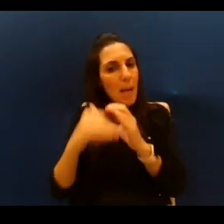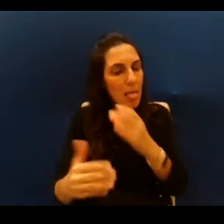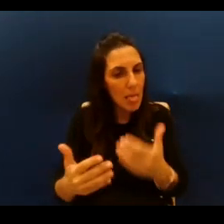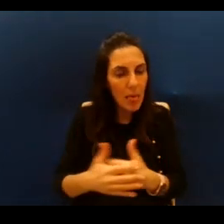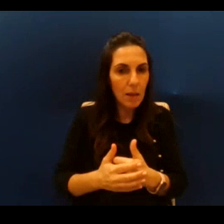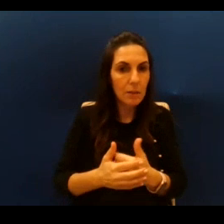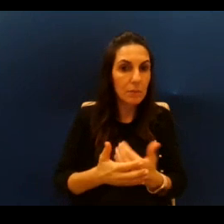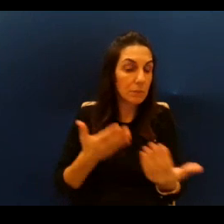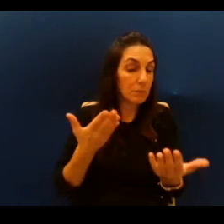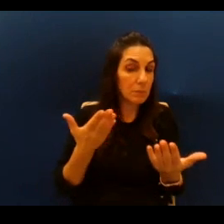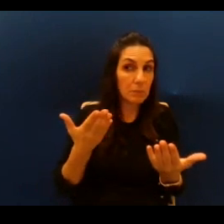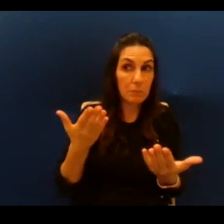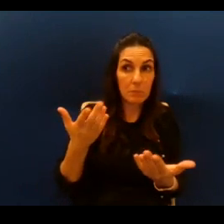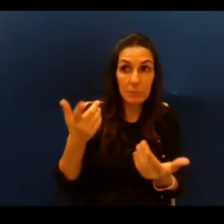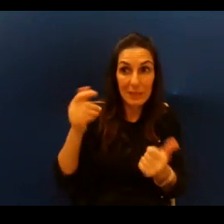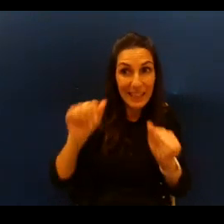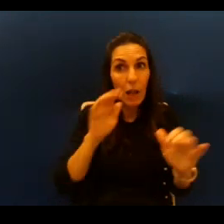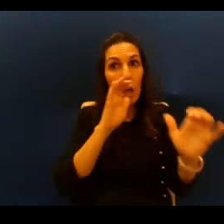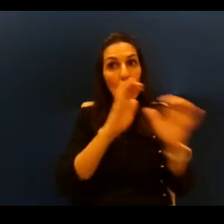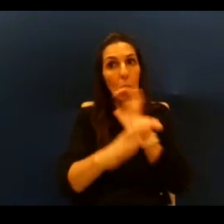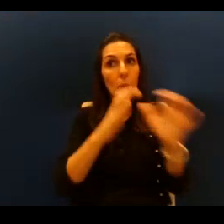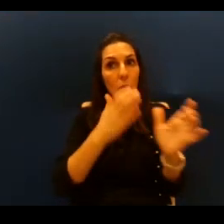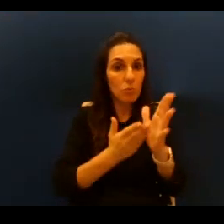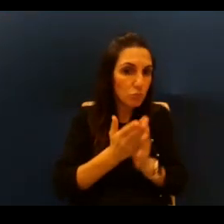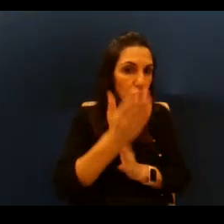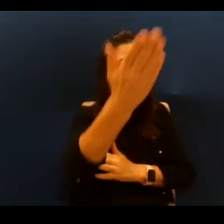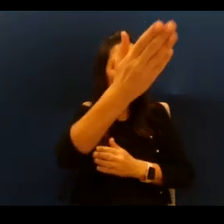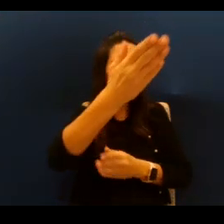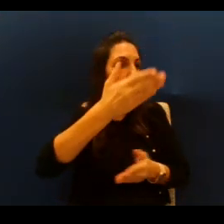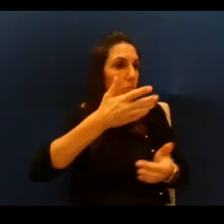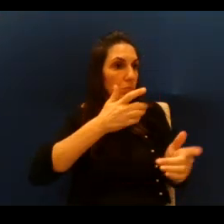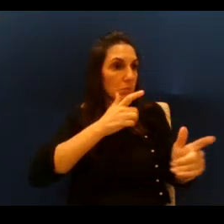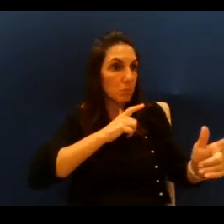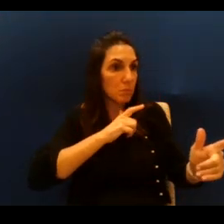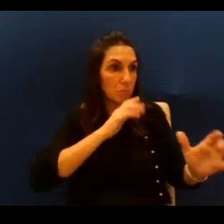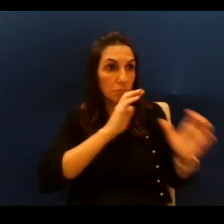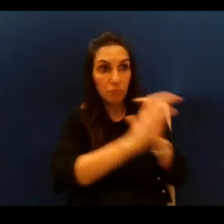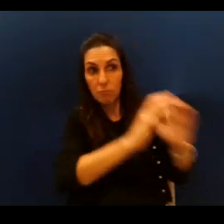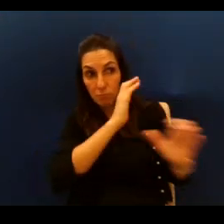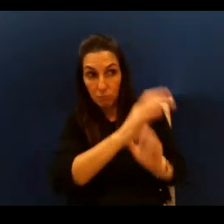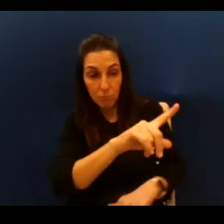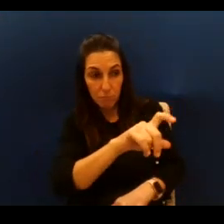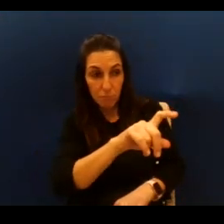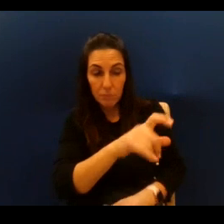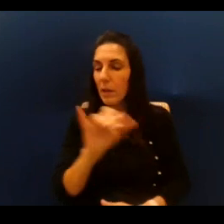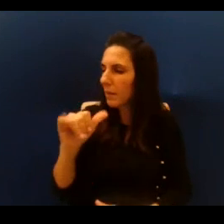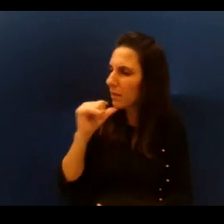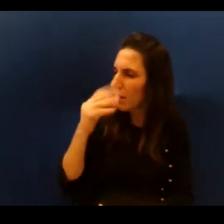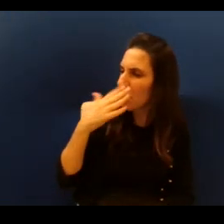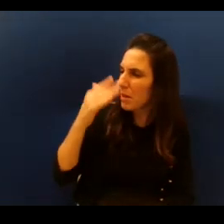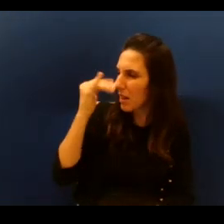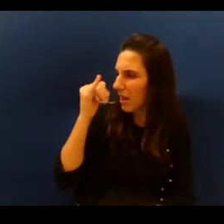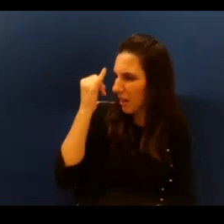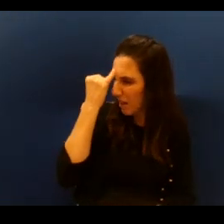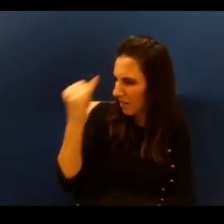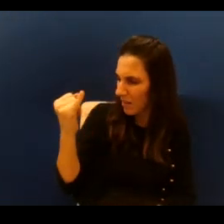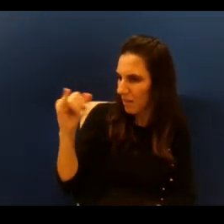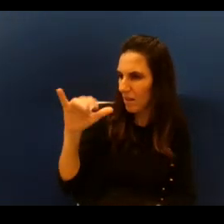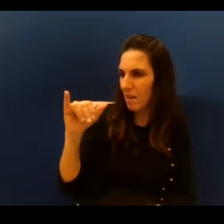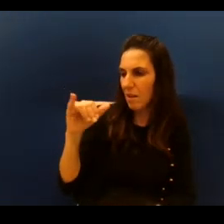he can get that communication. That's what I was thinking. All right. That's not a bad idea, Vice Chair. I'm going to ask our